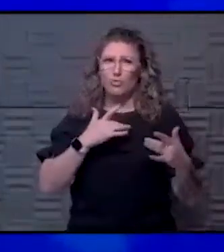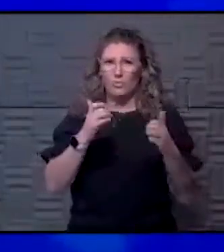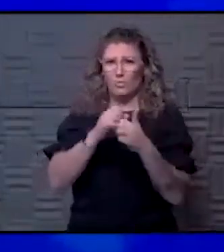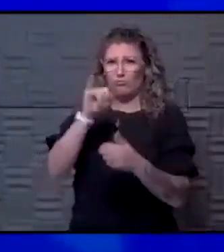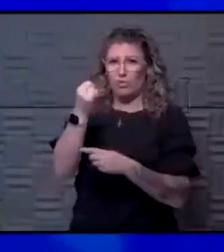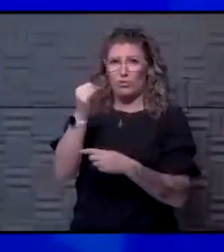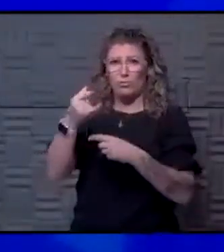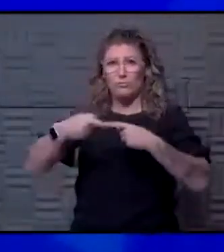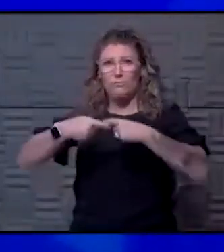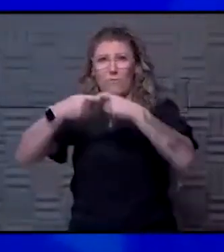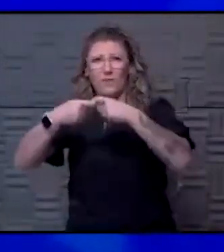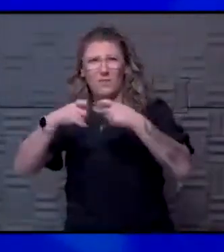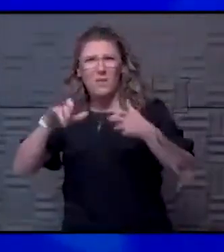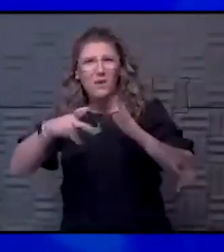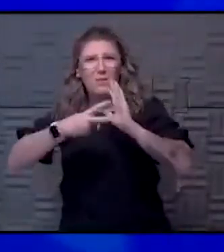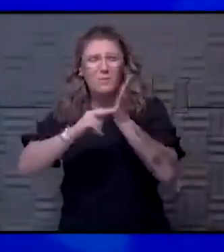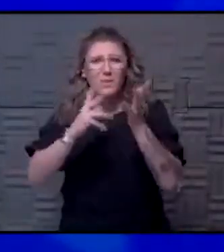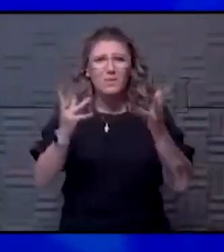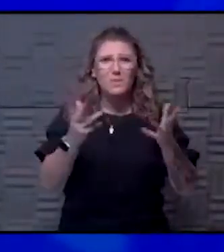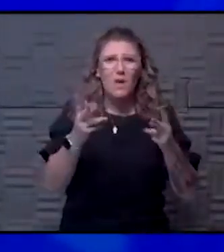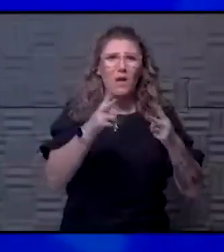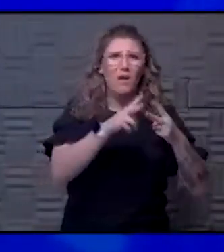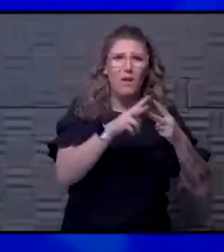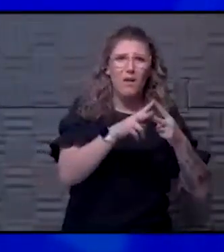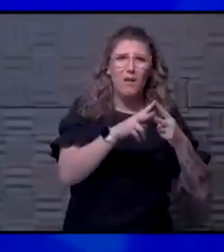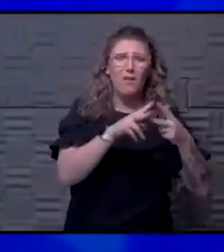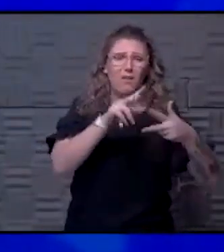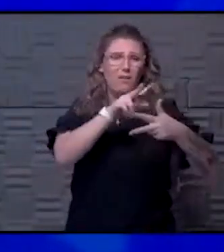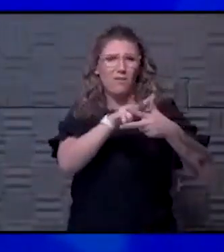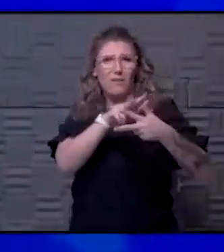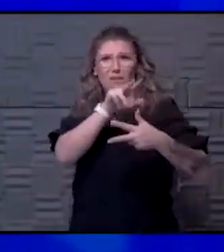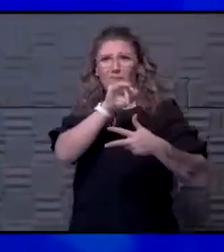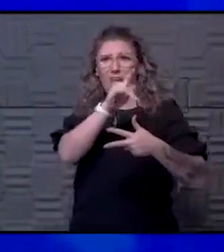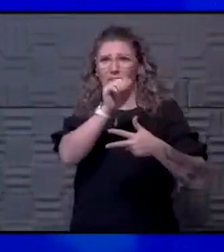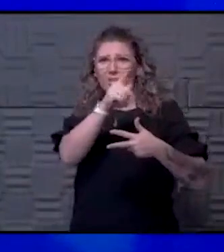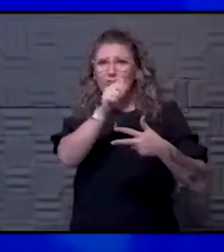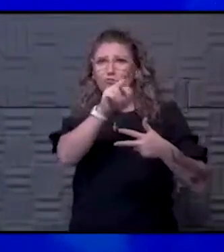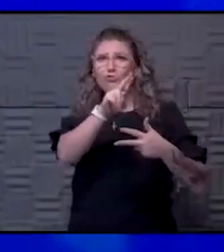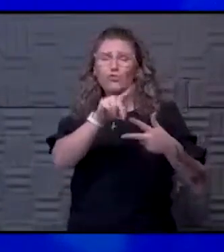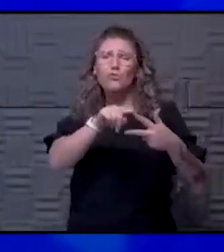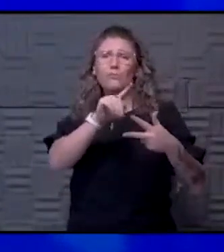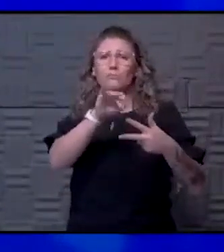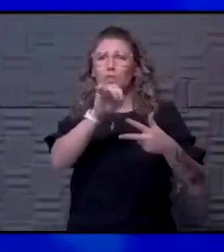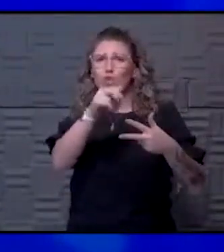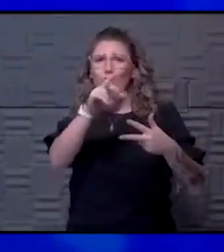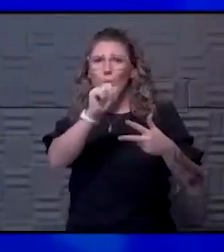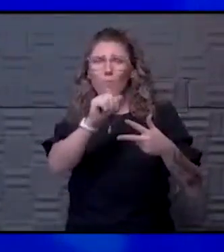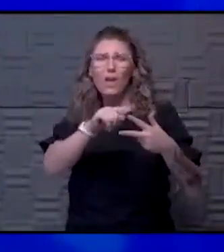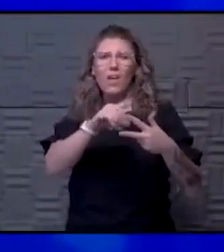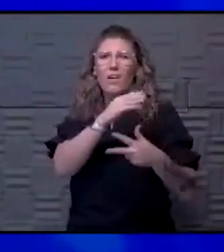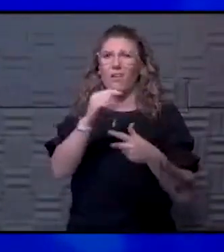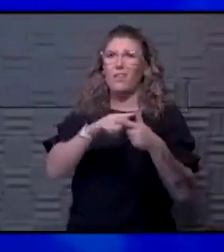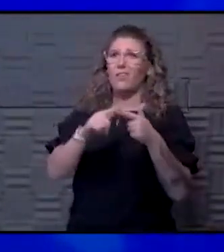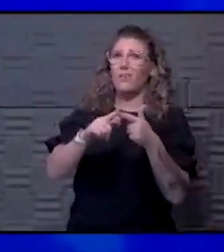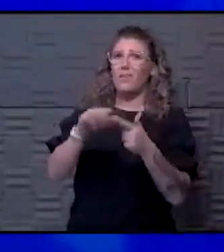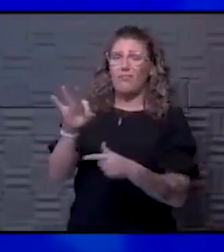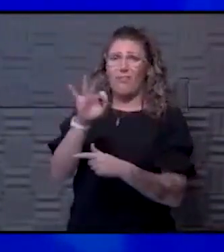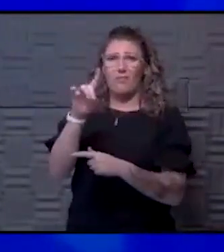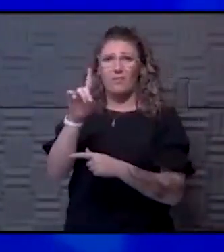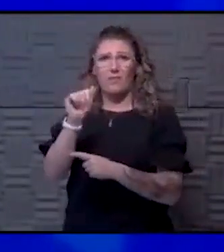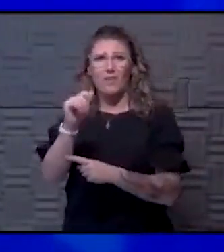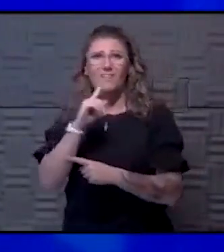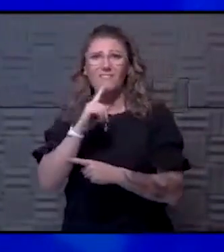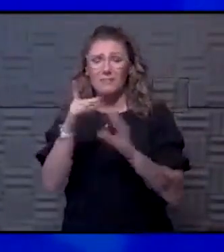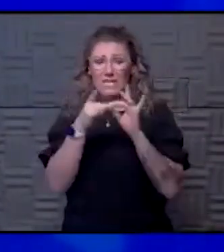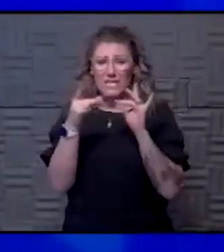going to mean to Pfizer and Moderna. I was listening on the way into NPR, and there was a conversation with the former head of the FDA, and just the comment that